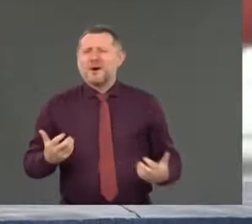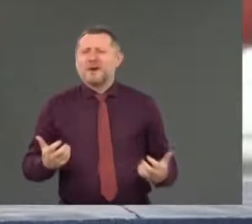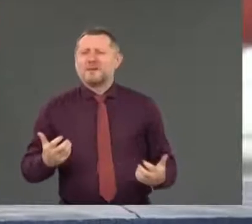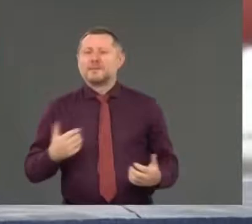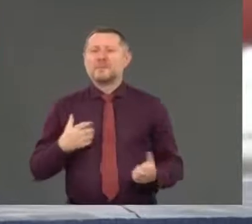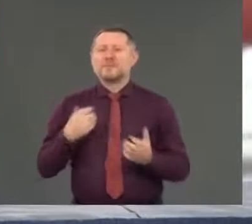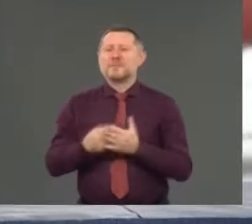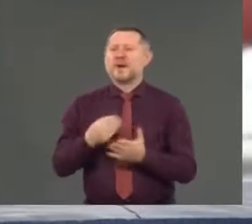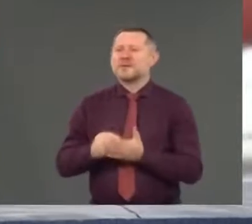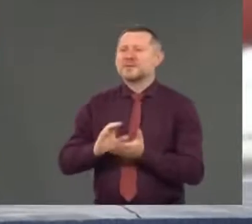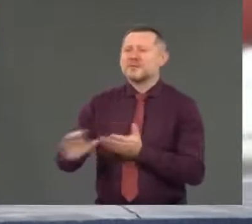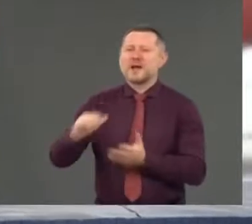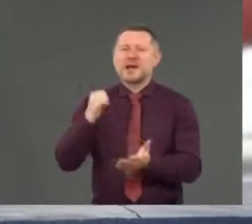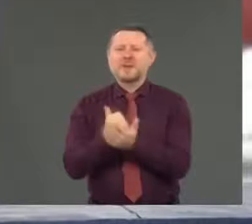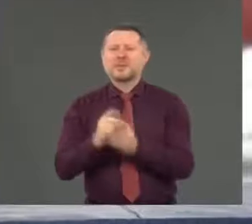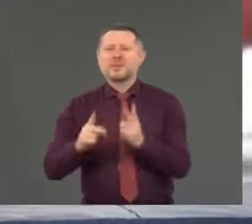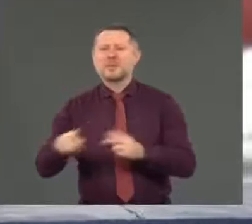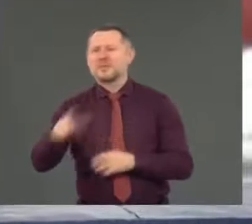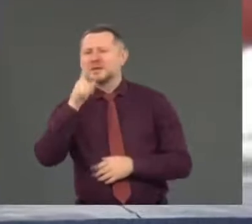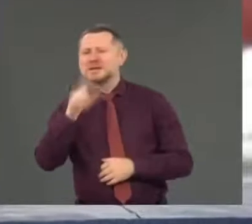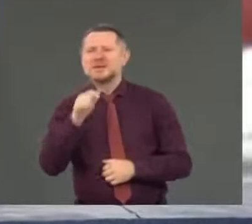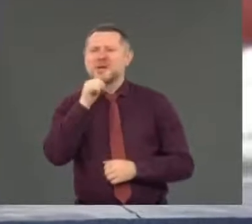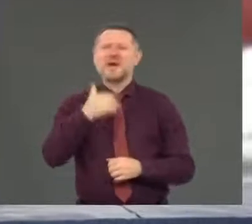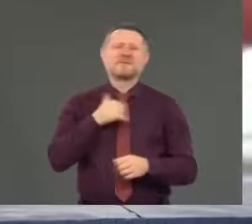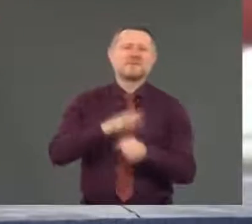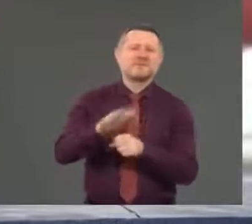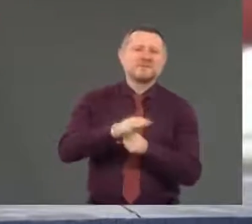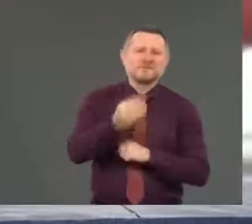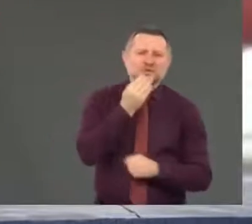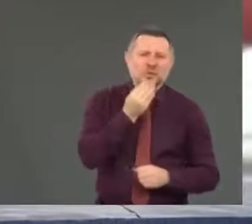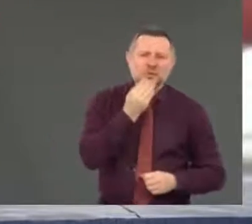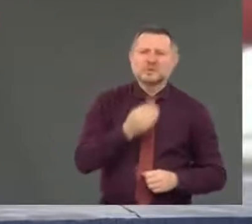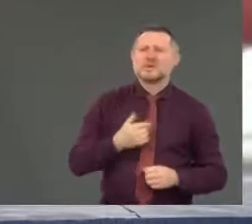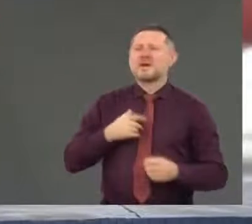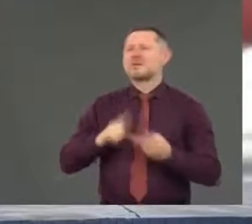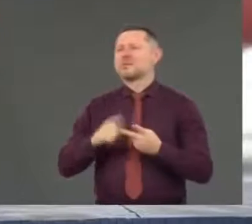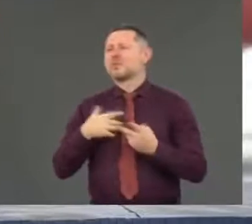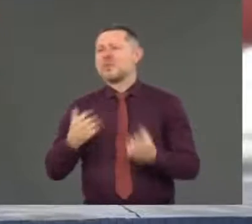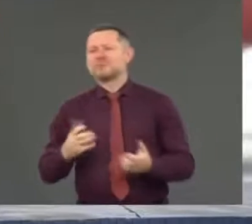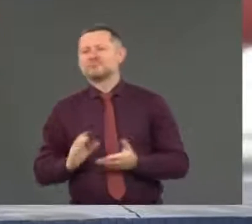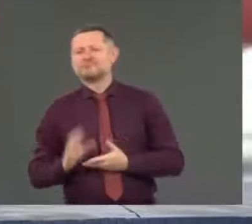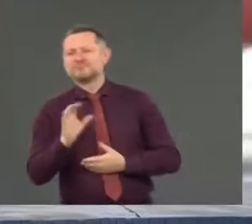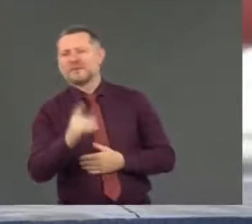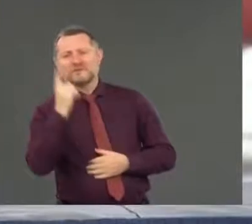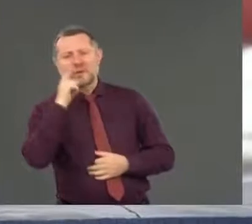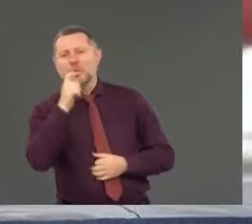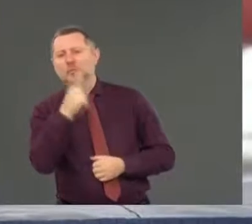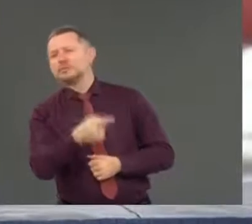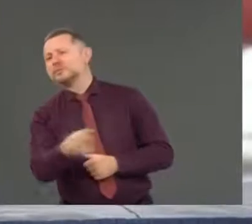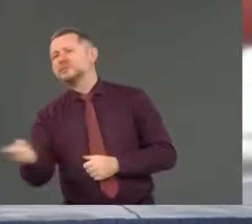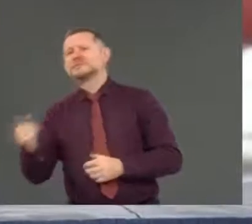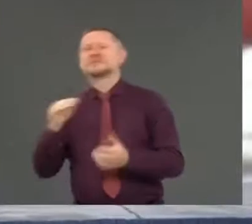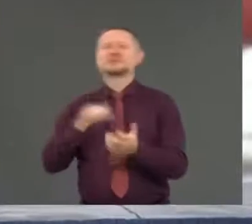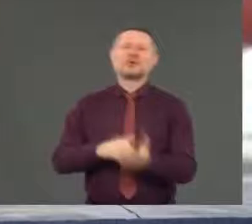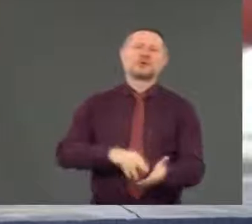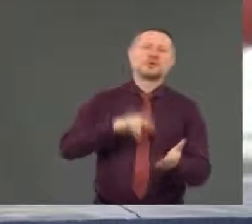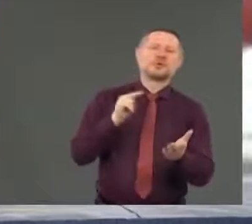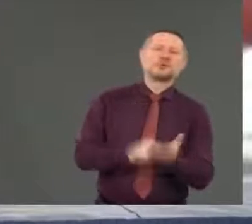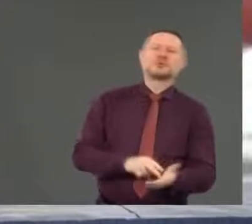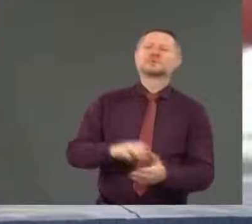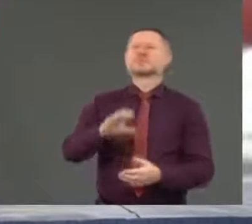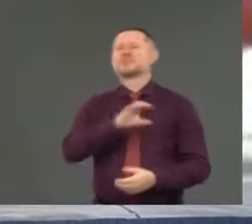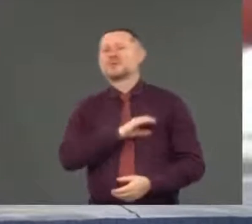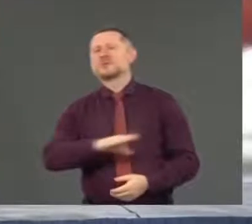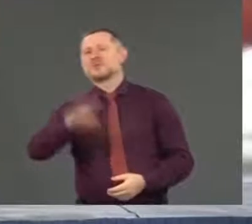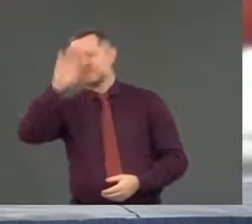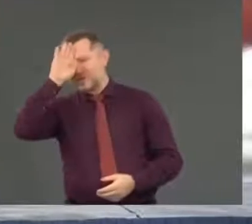now. I would like to do more, frankly, for the frontline workers right now. There's a lot of good